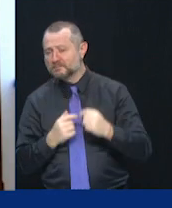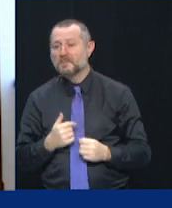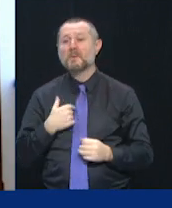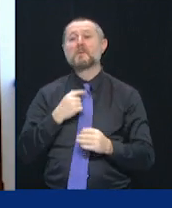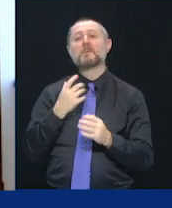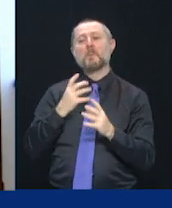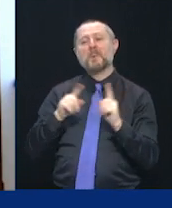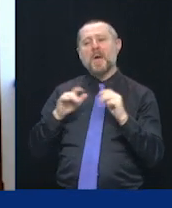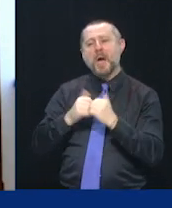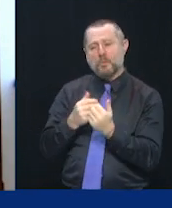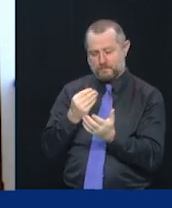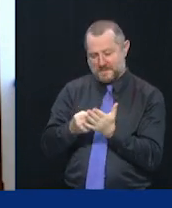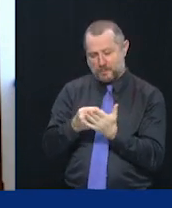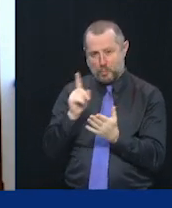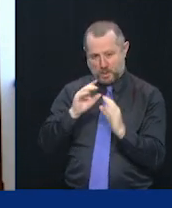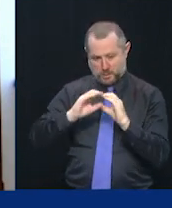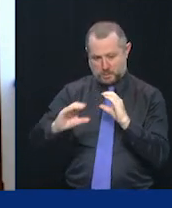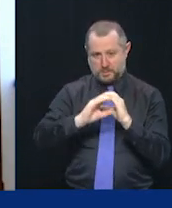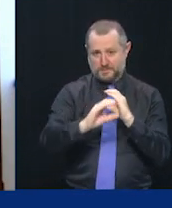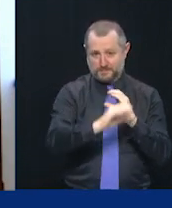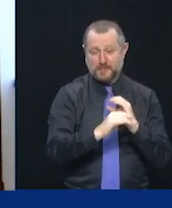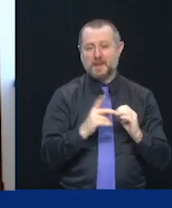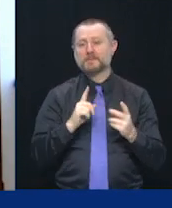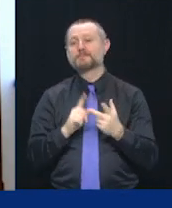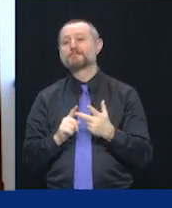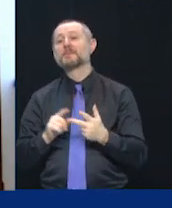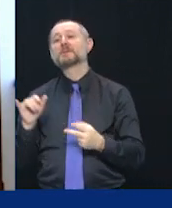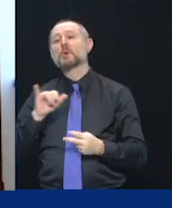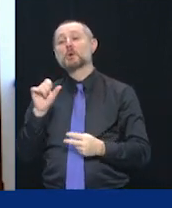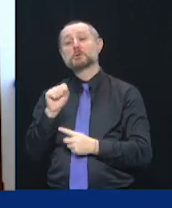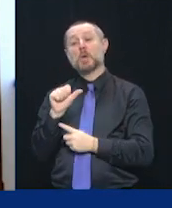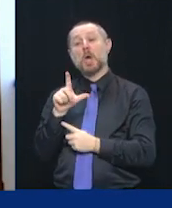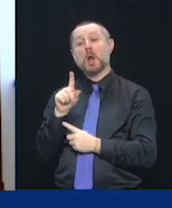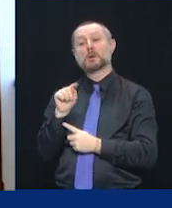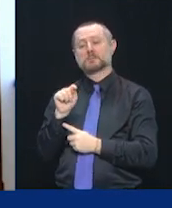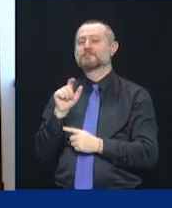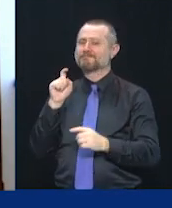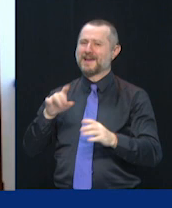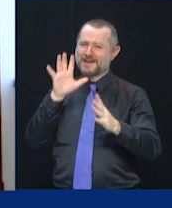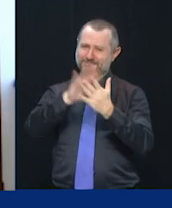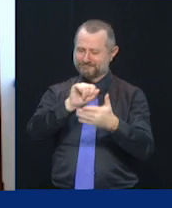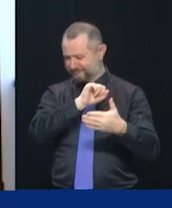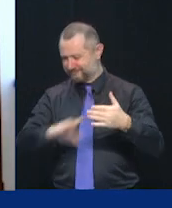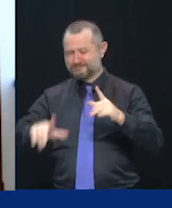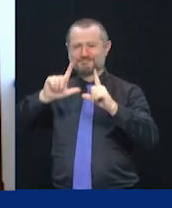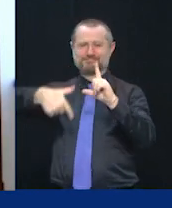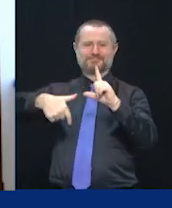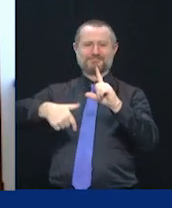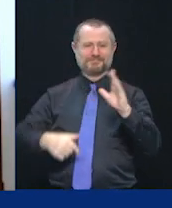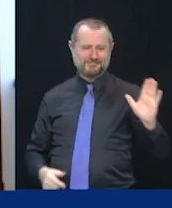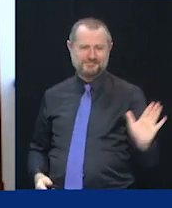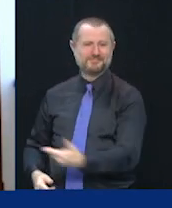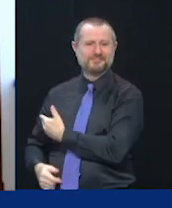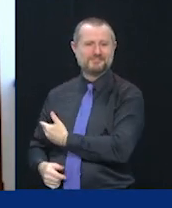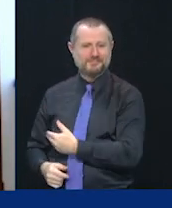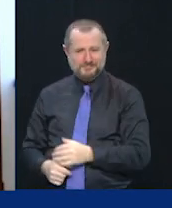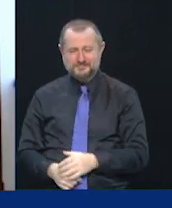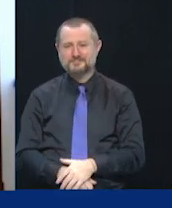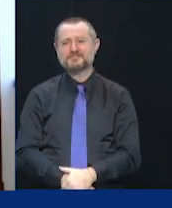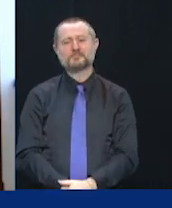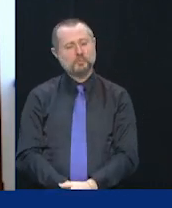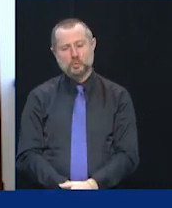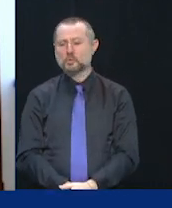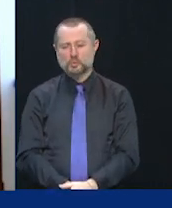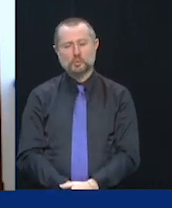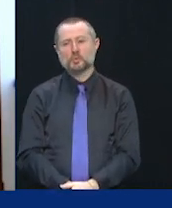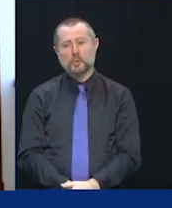then secondly, repealing the cap on the state and local tax deduction, which